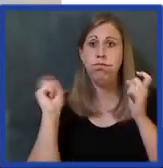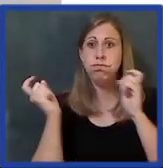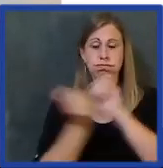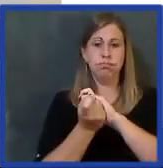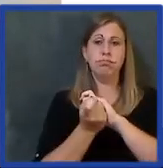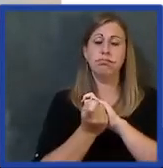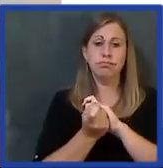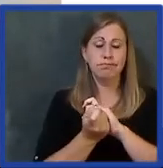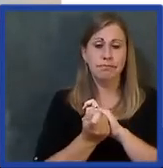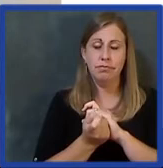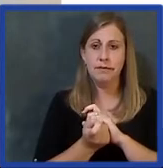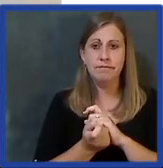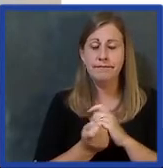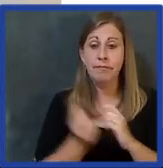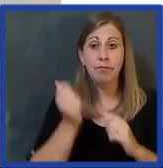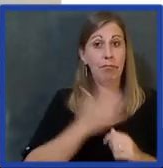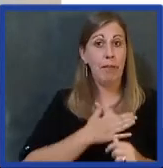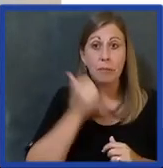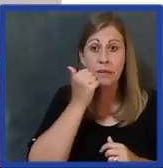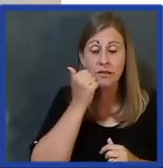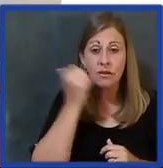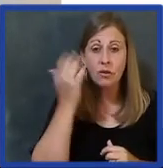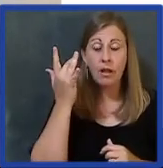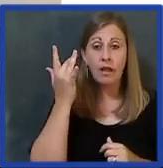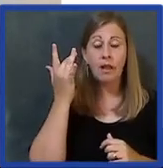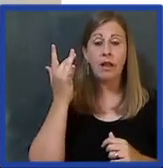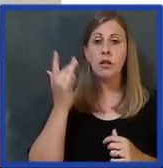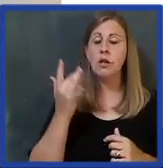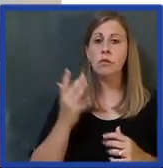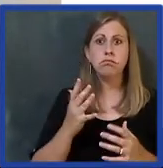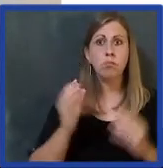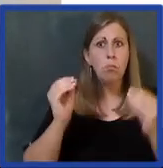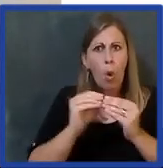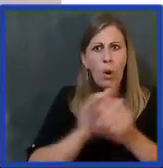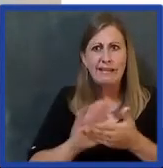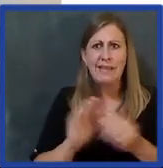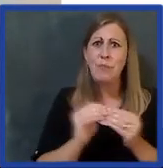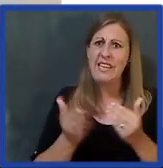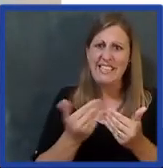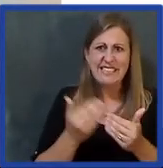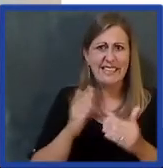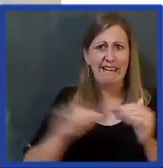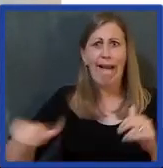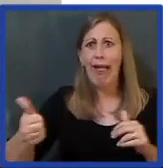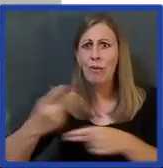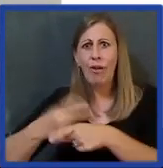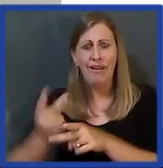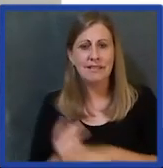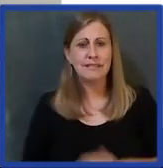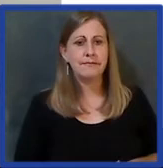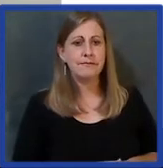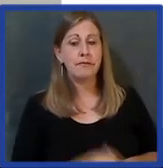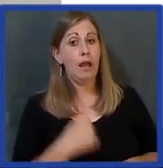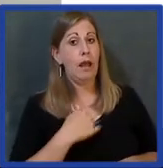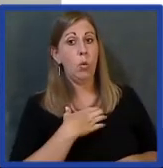revolutionized just periods for me because it's so much cleaner and easier than anything else. I wish